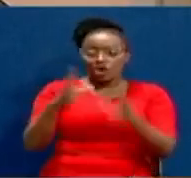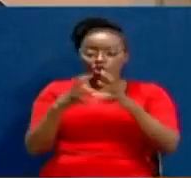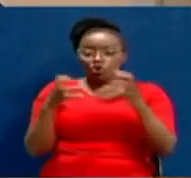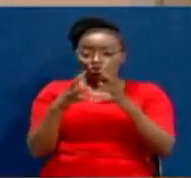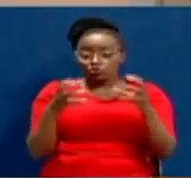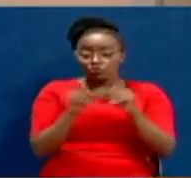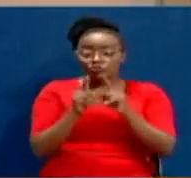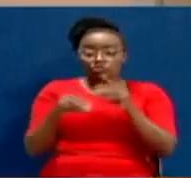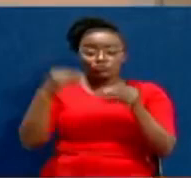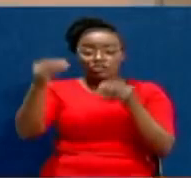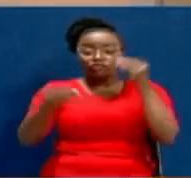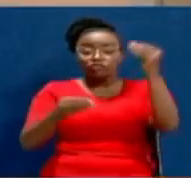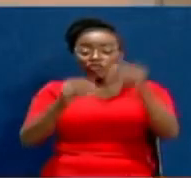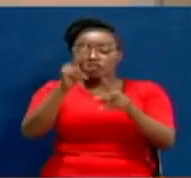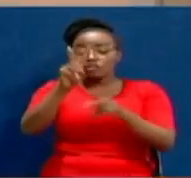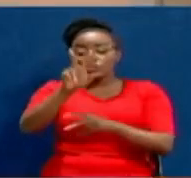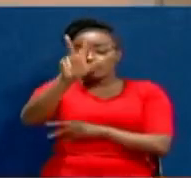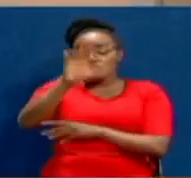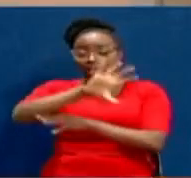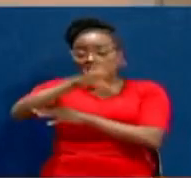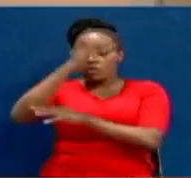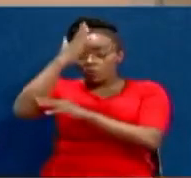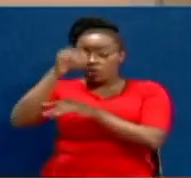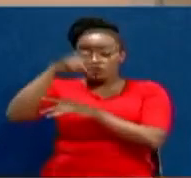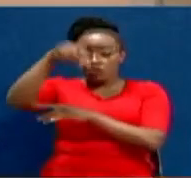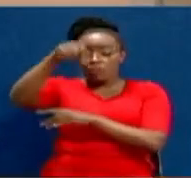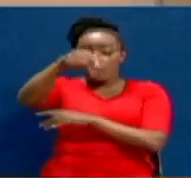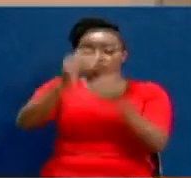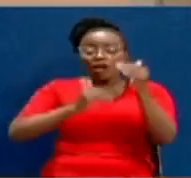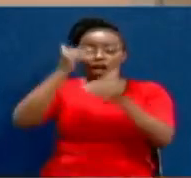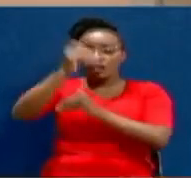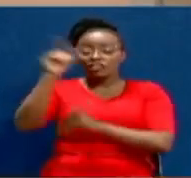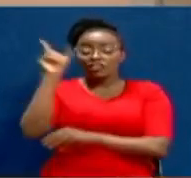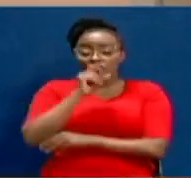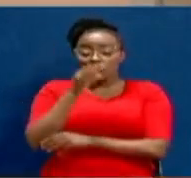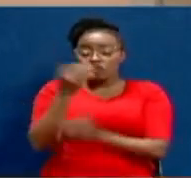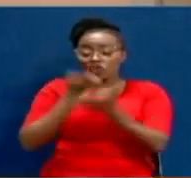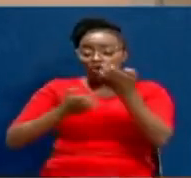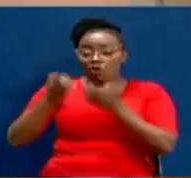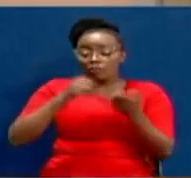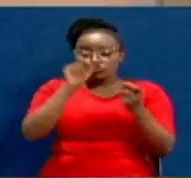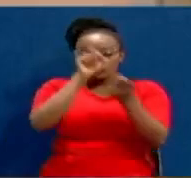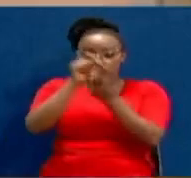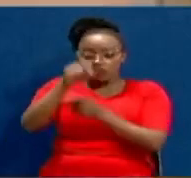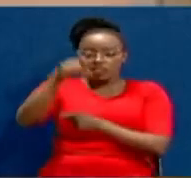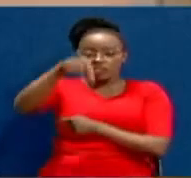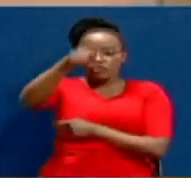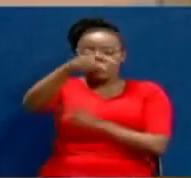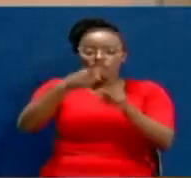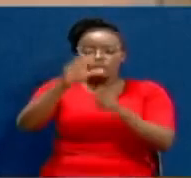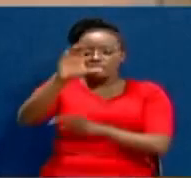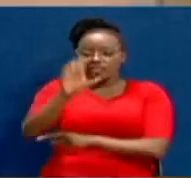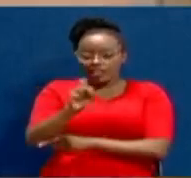cotton, to be distributed in 23 counties for planting following the completion of commercial testing of the crop. According